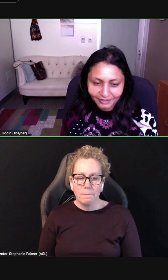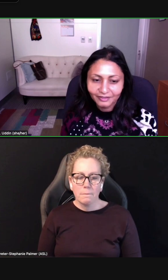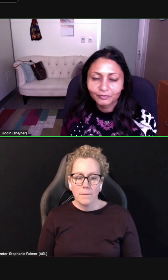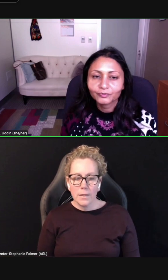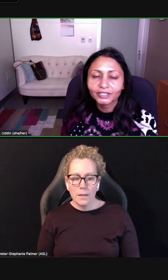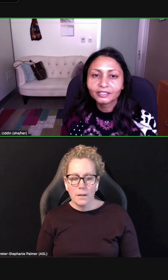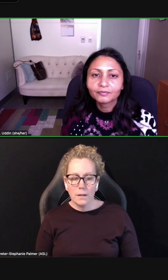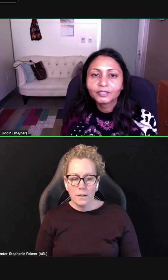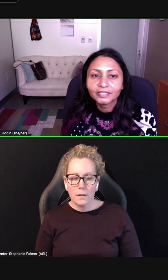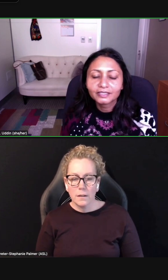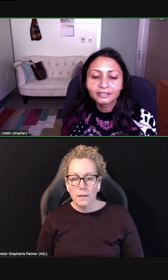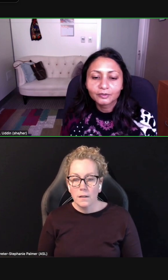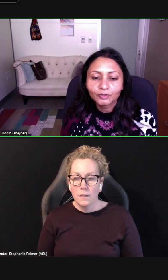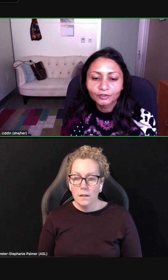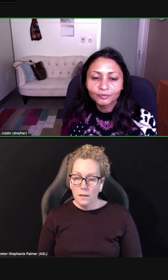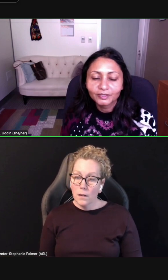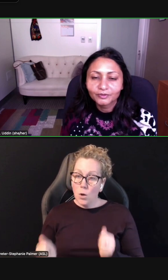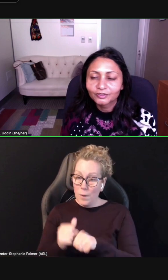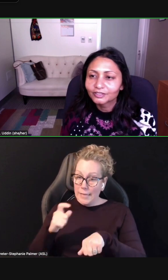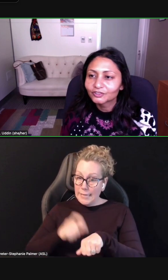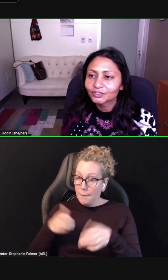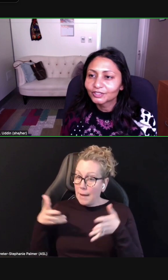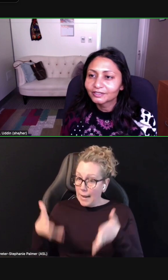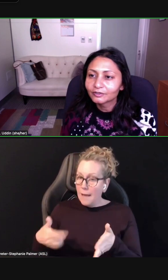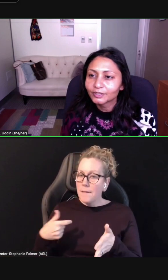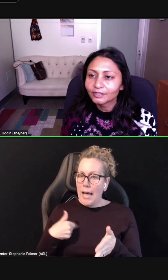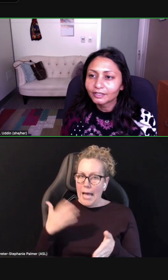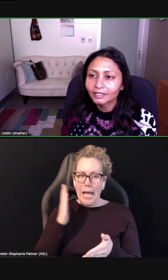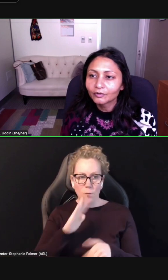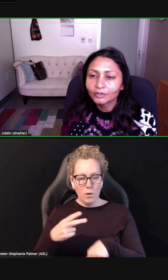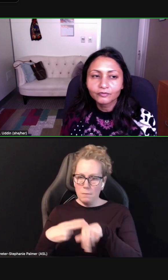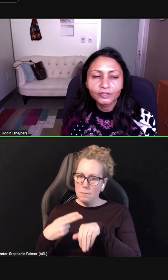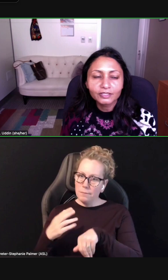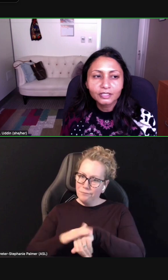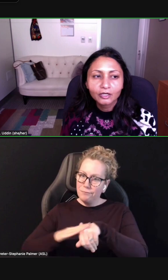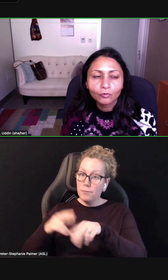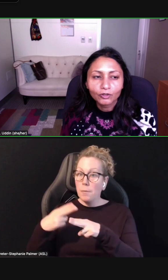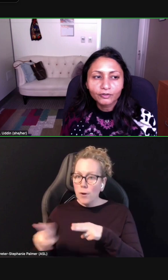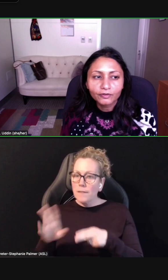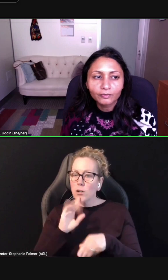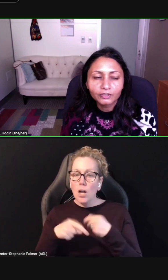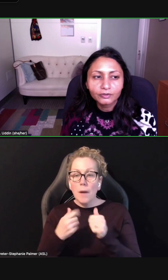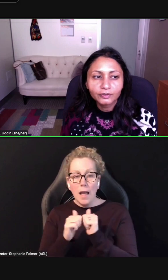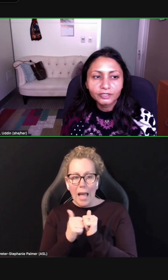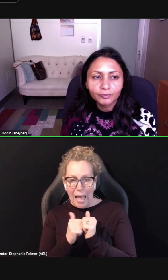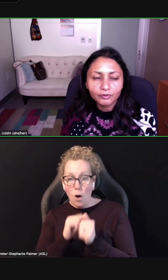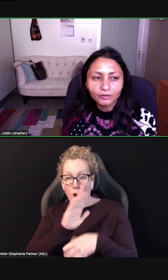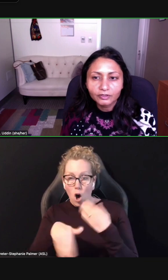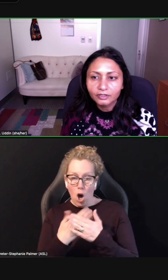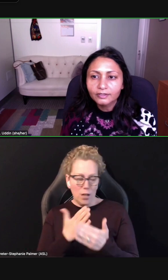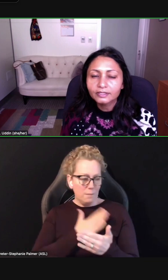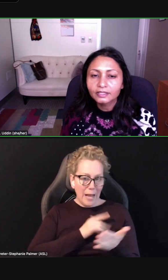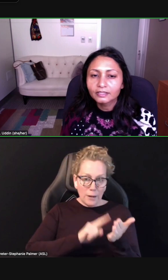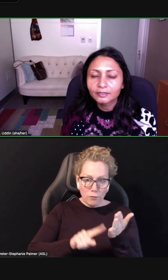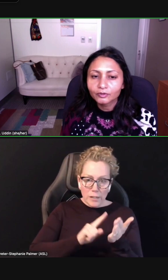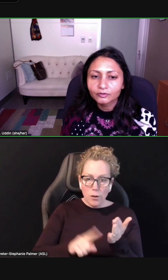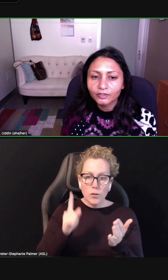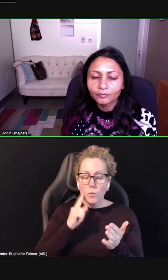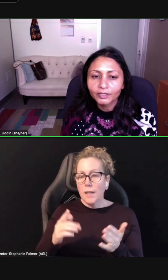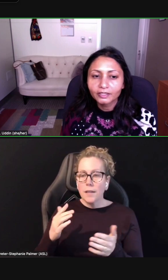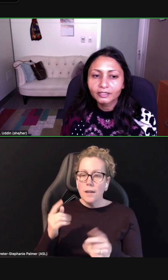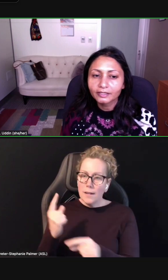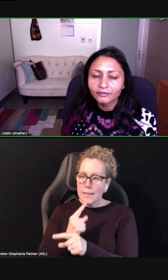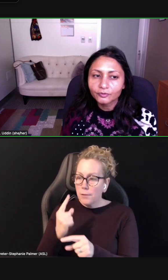So in the remaining minutes, I will be able to touch a little bit on how all of this work that we do in typical adults and in